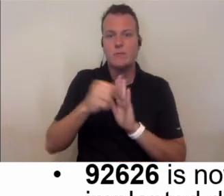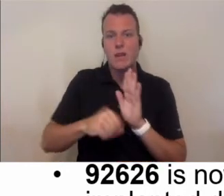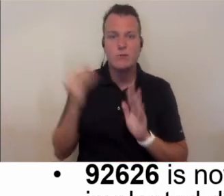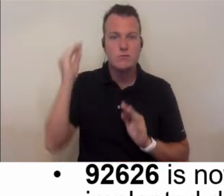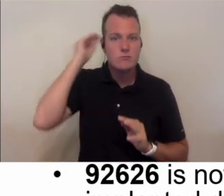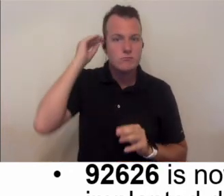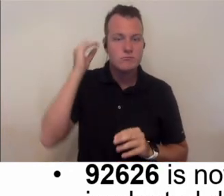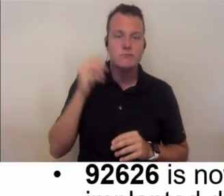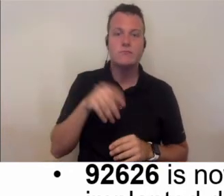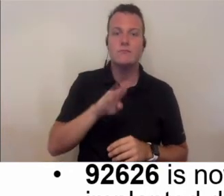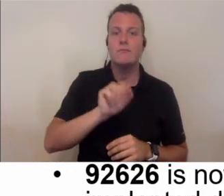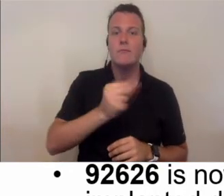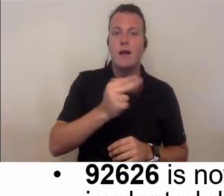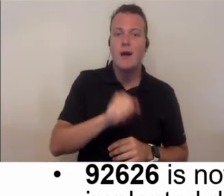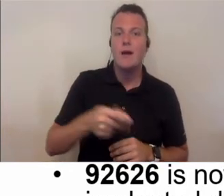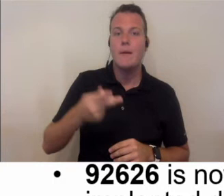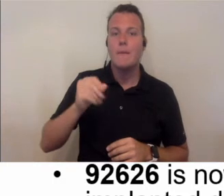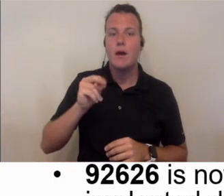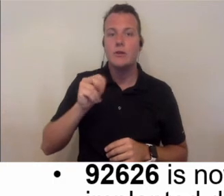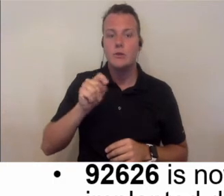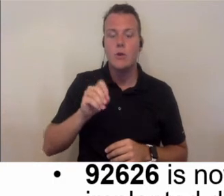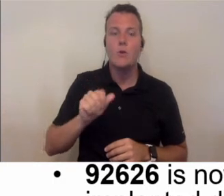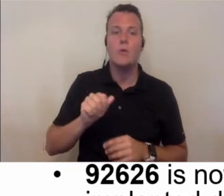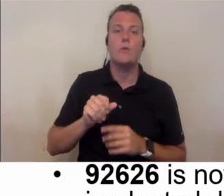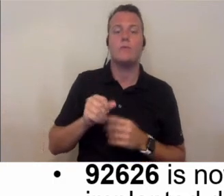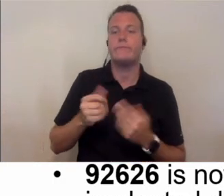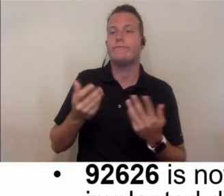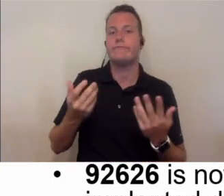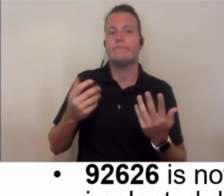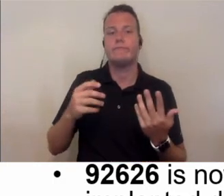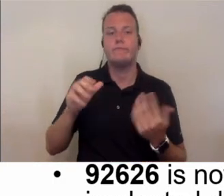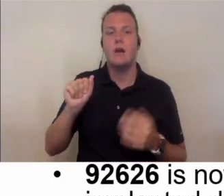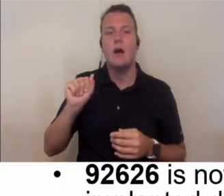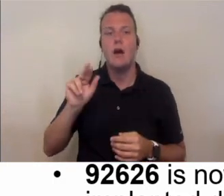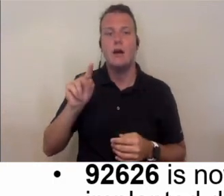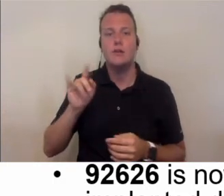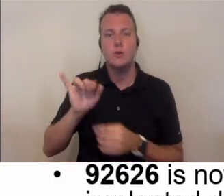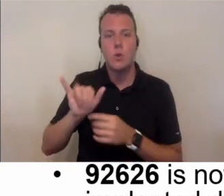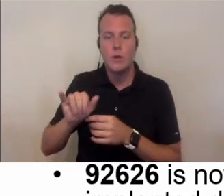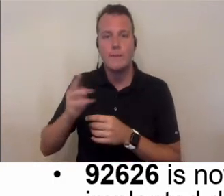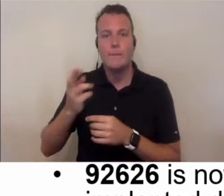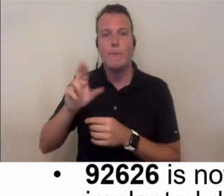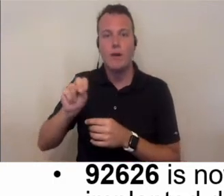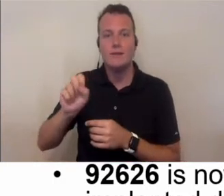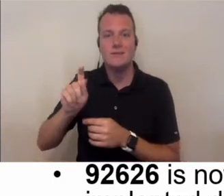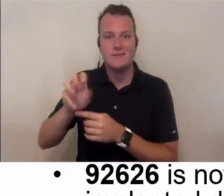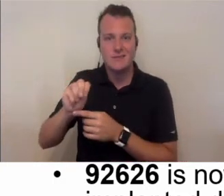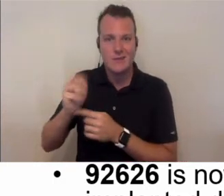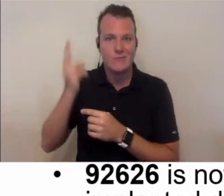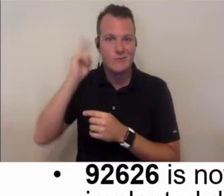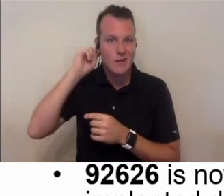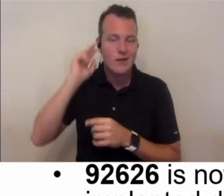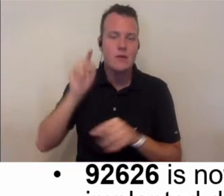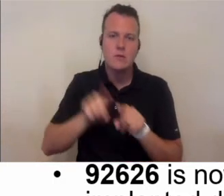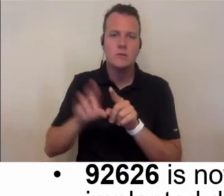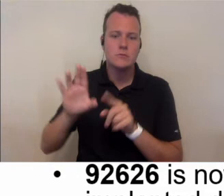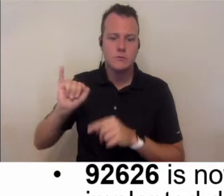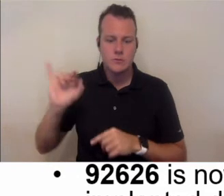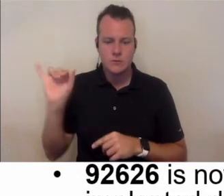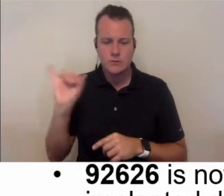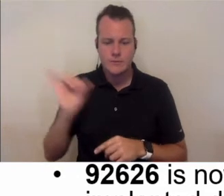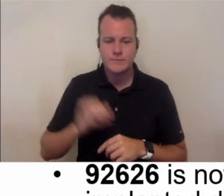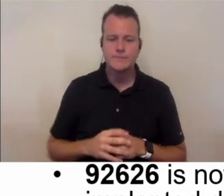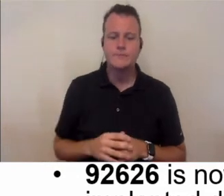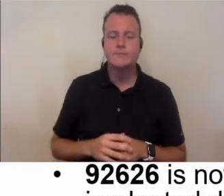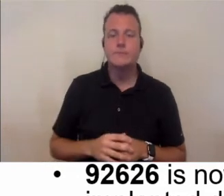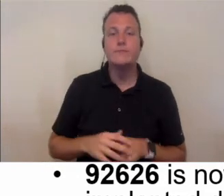Pontos, auditory brainstem implants, anything like that, and of course cochlear implants as well. It's a time-based code. We